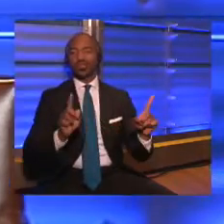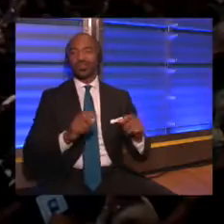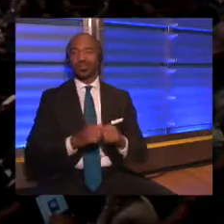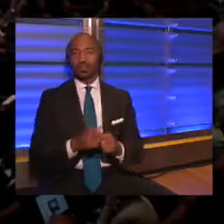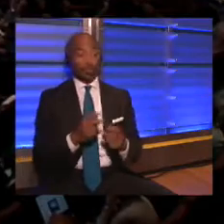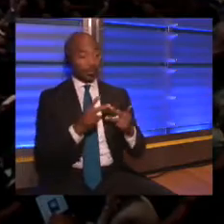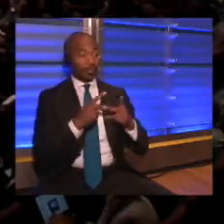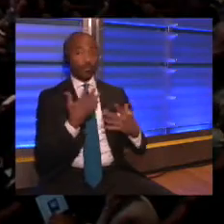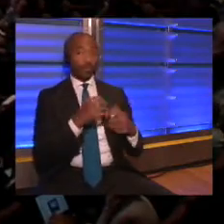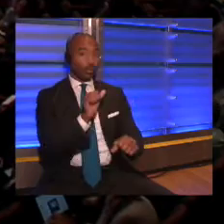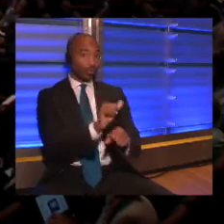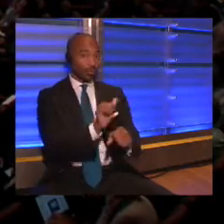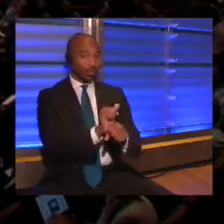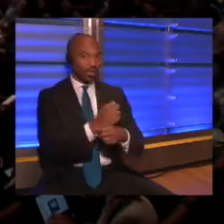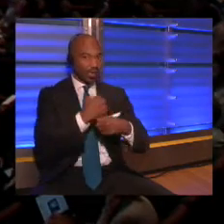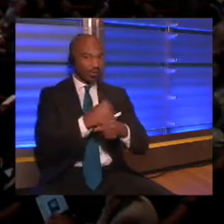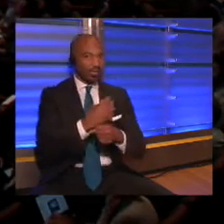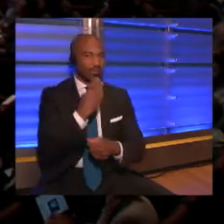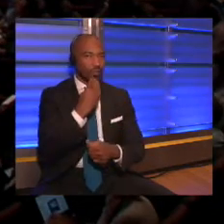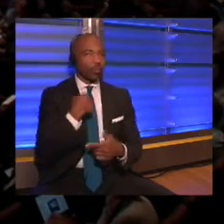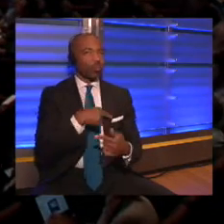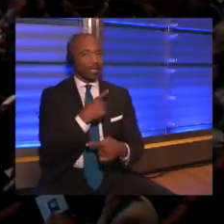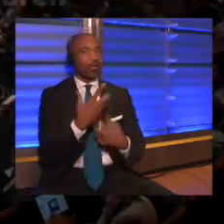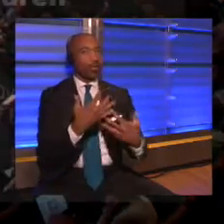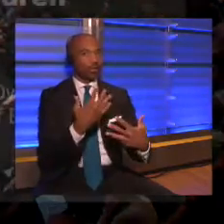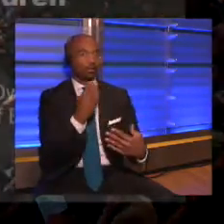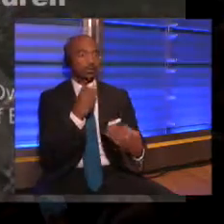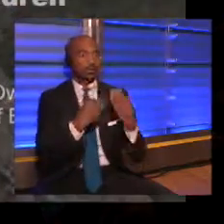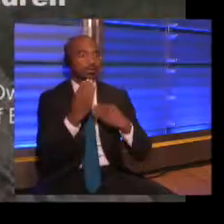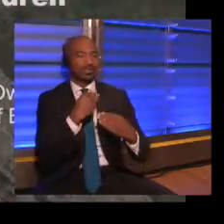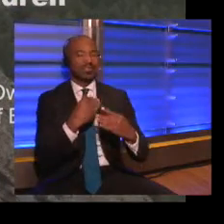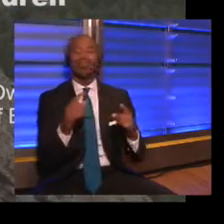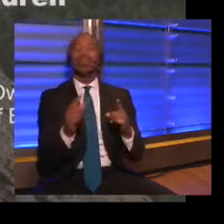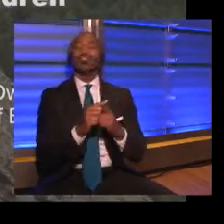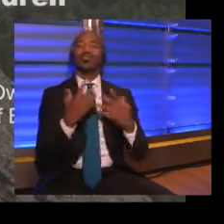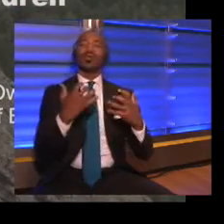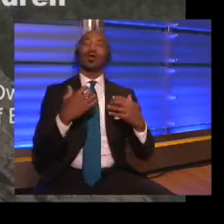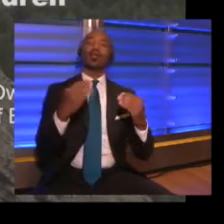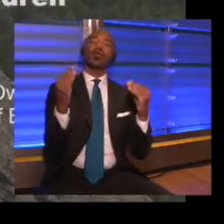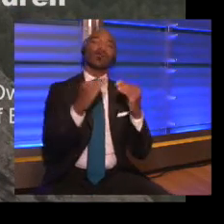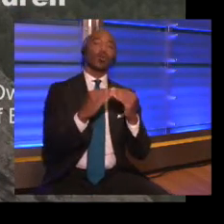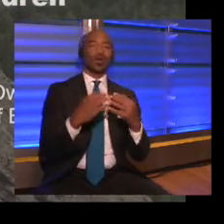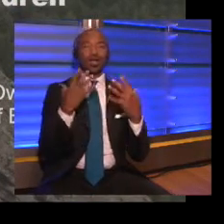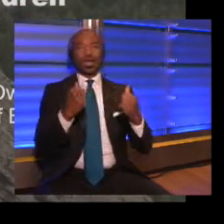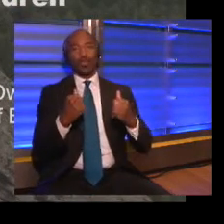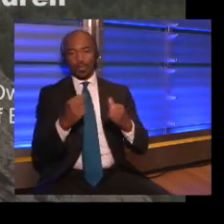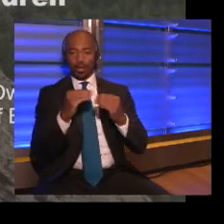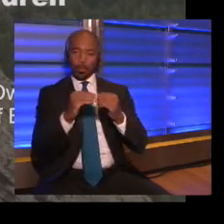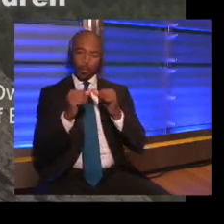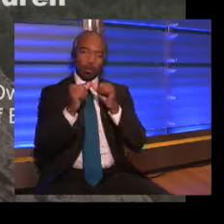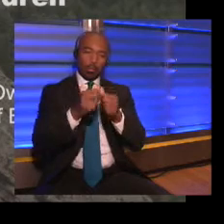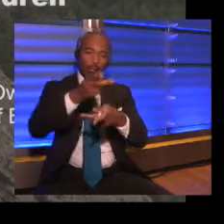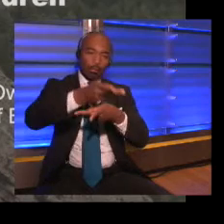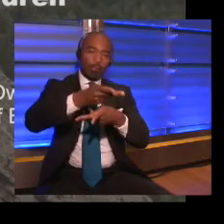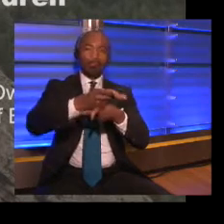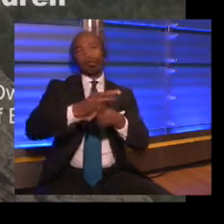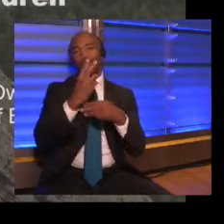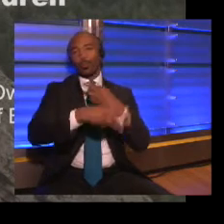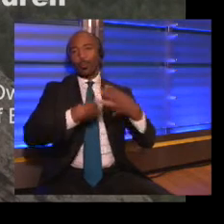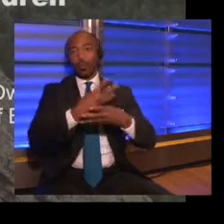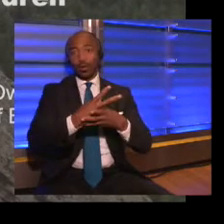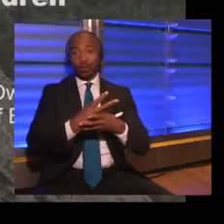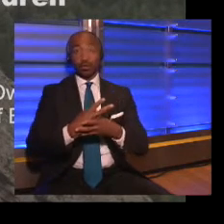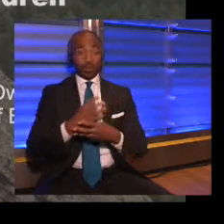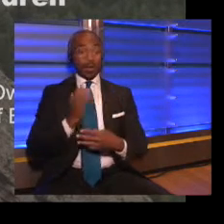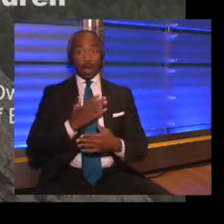work, that creates the kind of food we'd want to eat, that strives for a healthier, more sustainable world, the kind of world we'd like to pass on